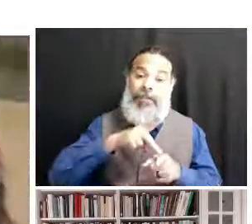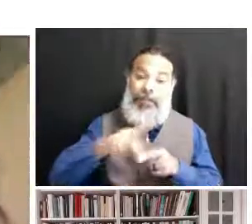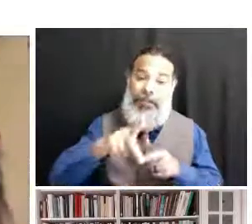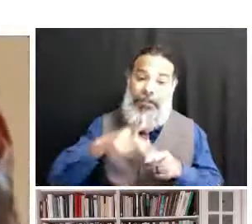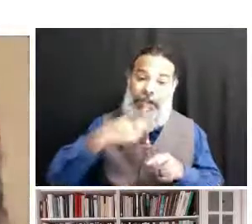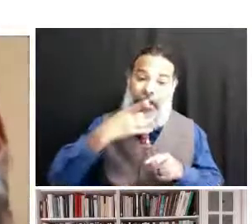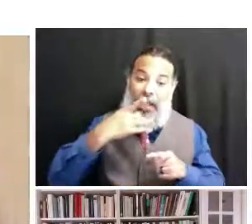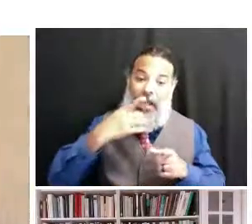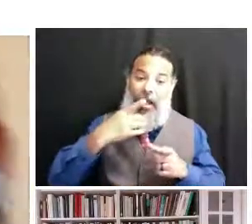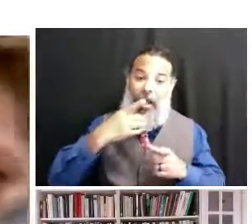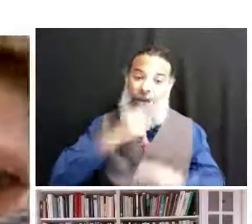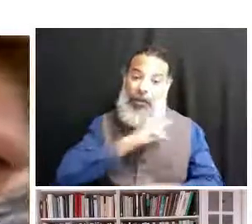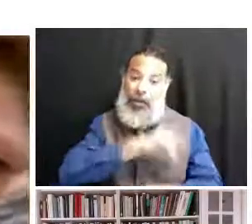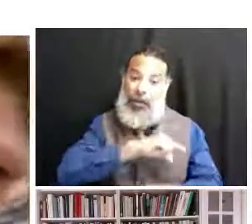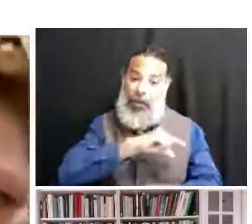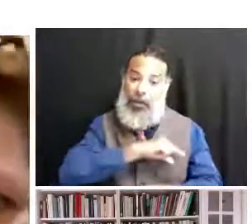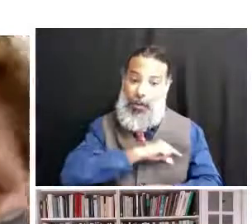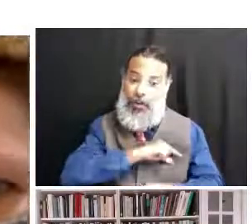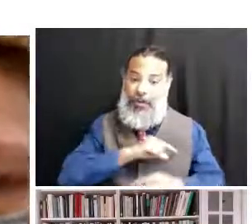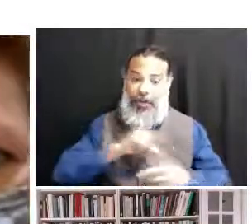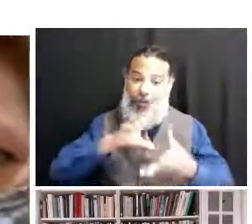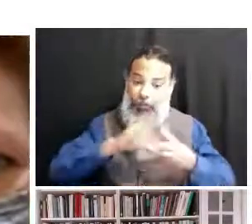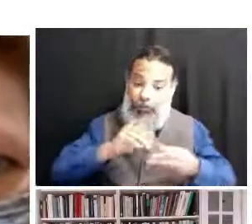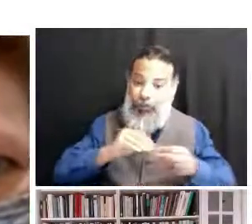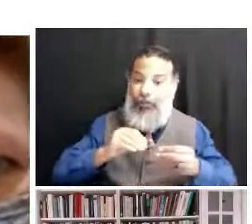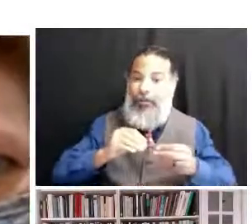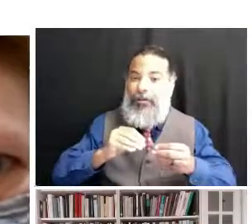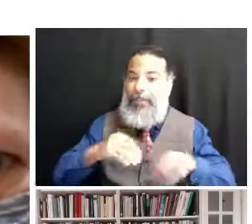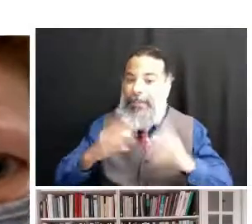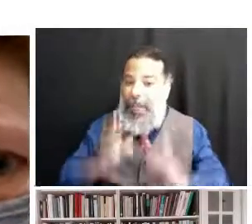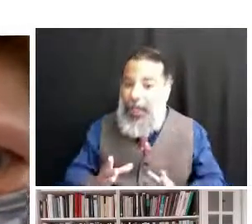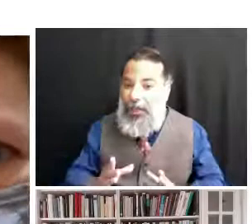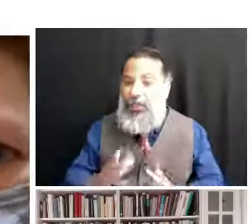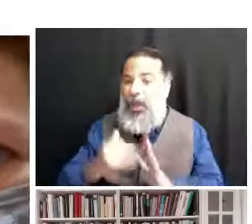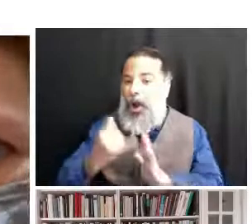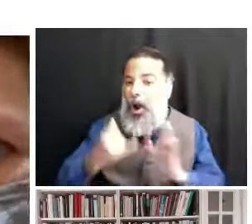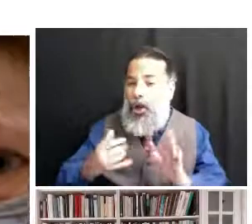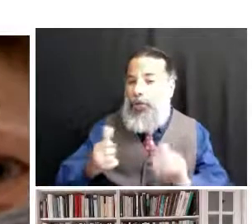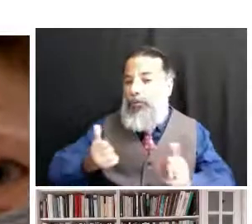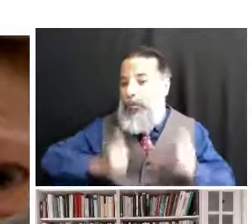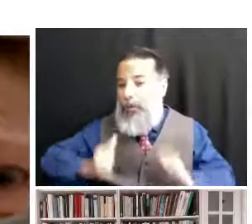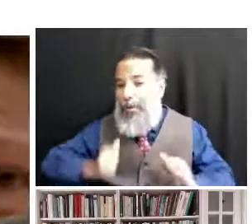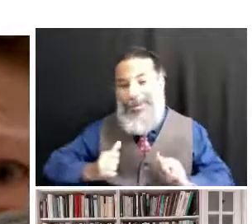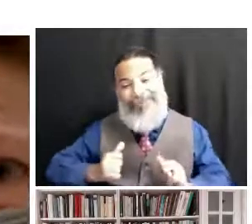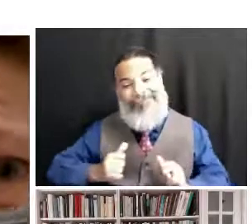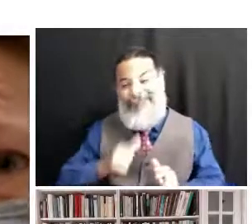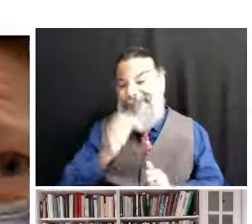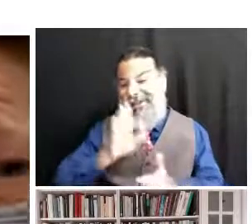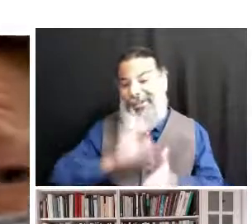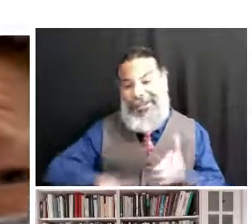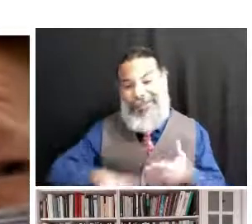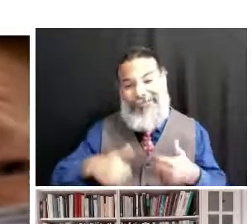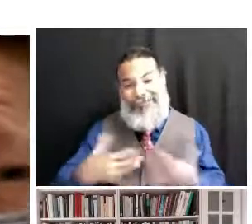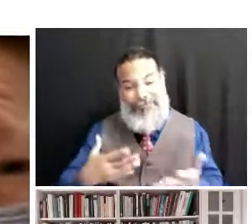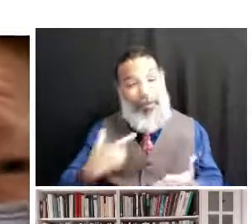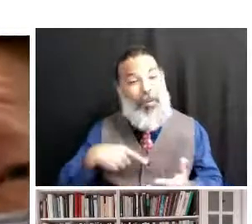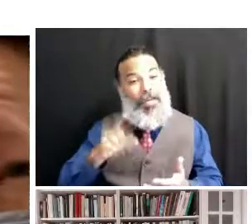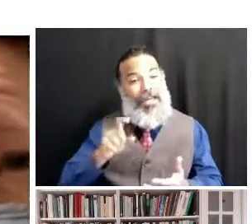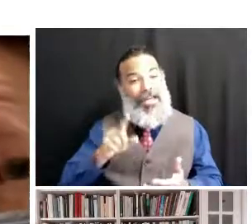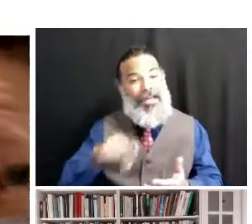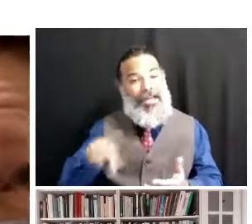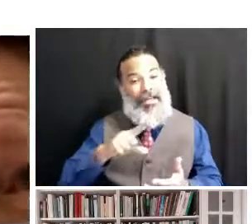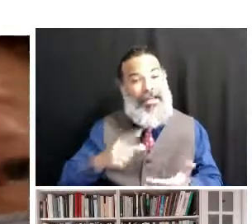that Baltimore's storytellers and artists and performers deserve, doesn't come cheap. So we're going to need to raise